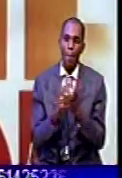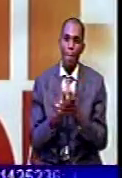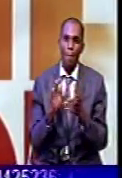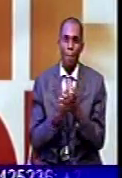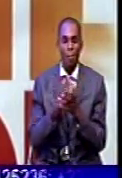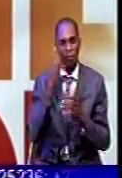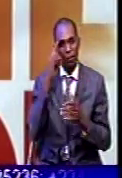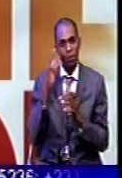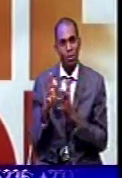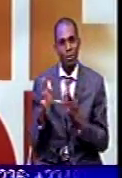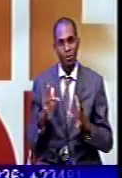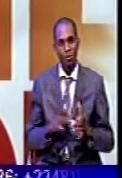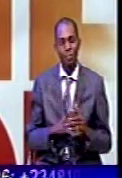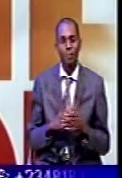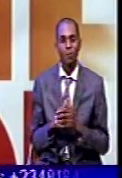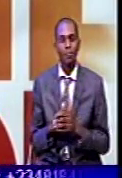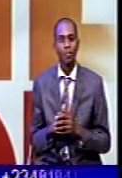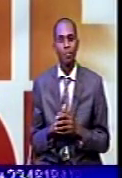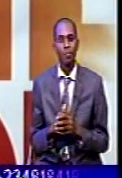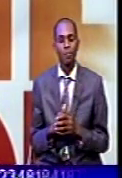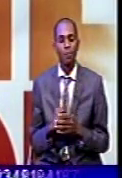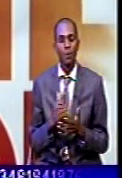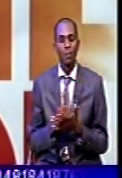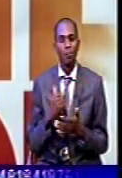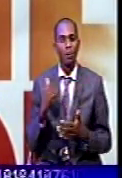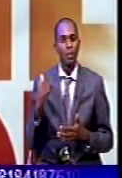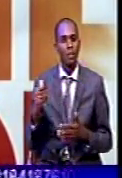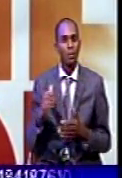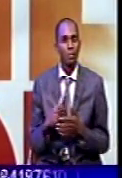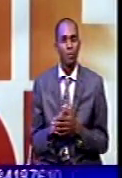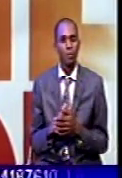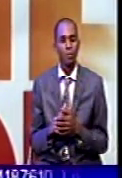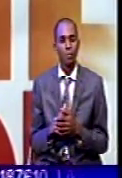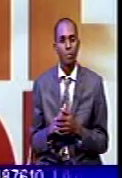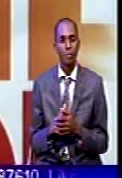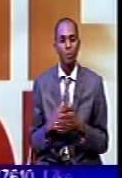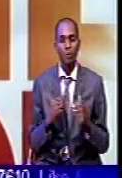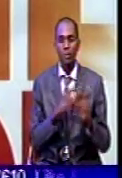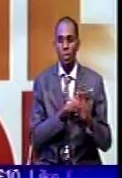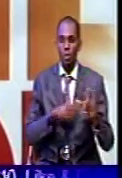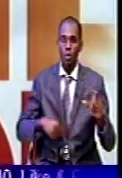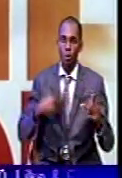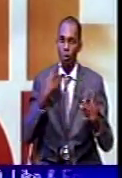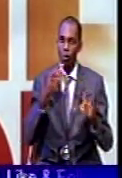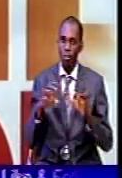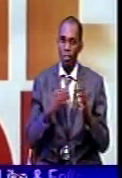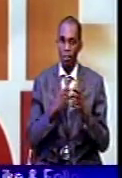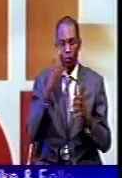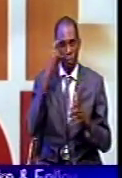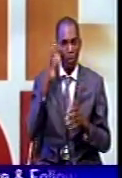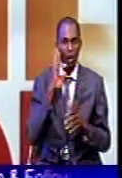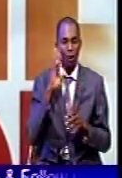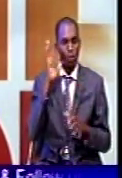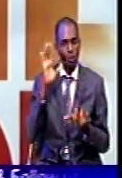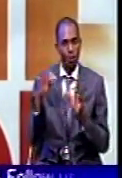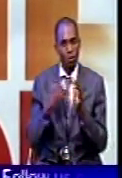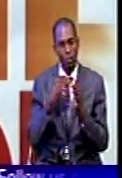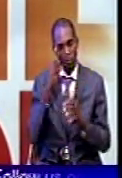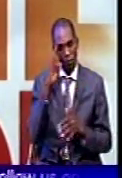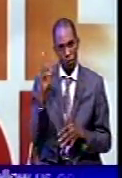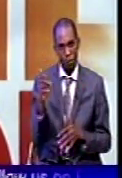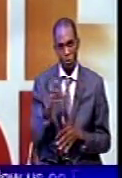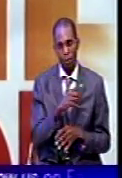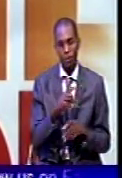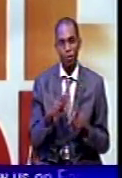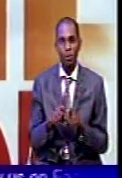I want to testify to the glory of the Lord. Since 2019, after I gave birth to my second baby, because I gave birth to that baby through